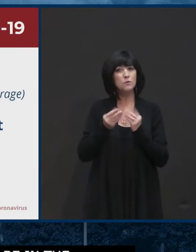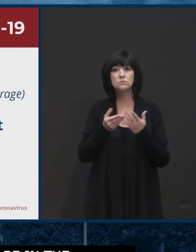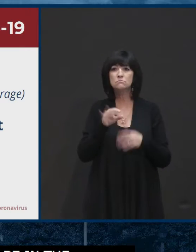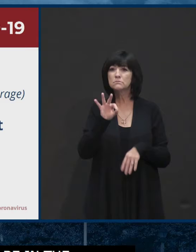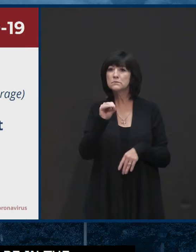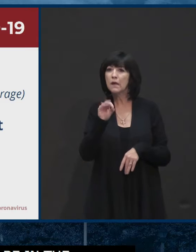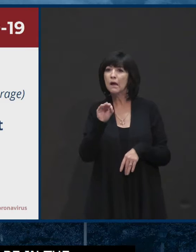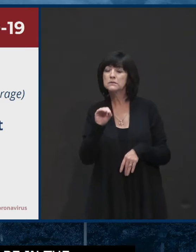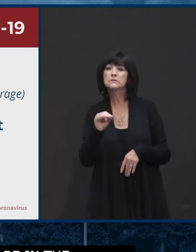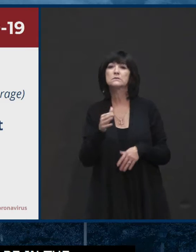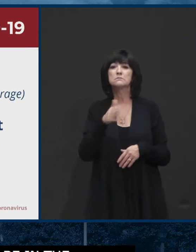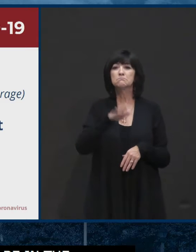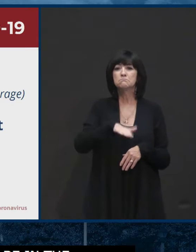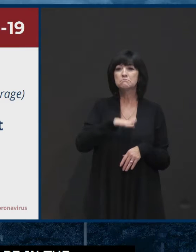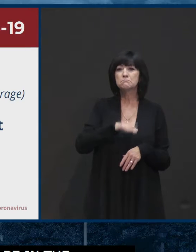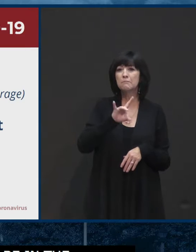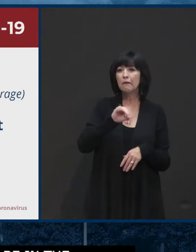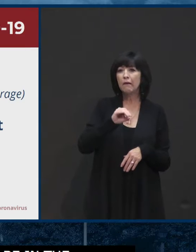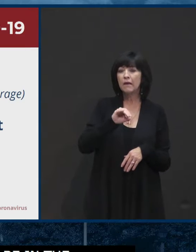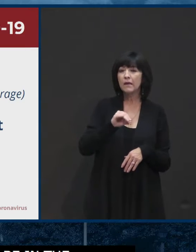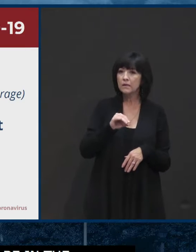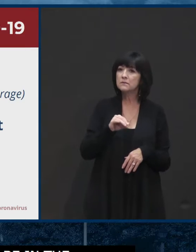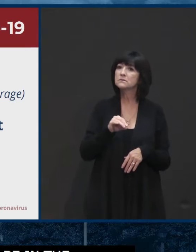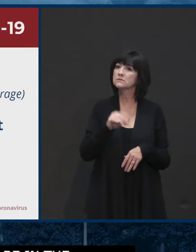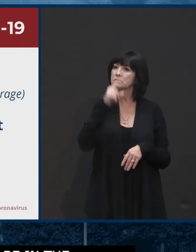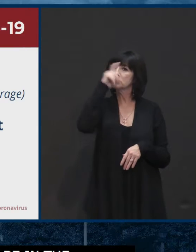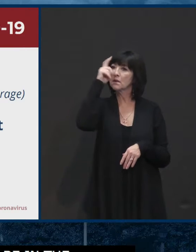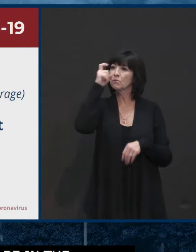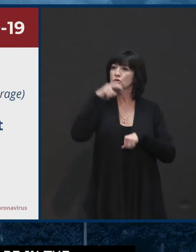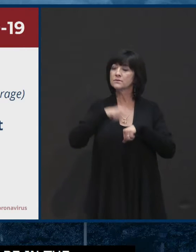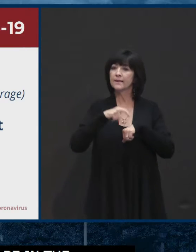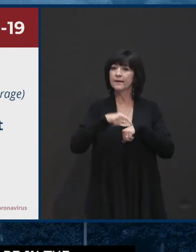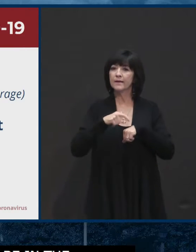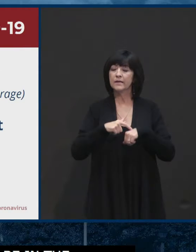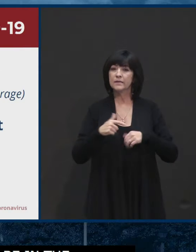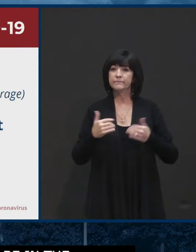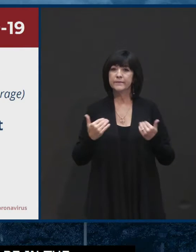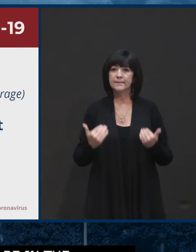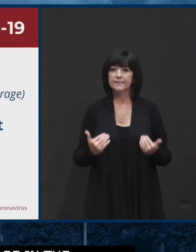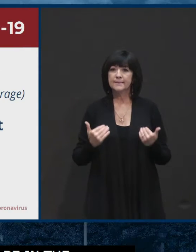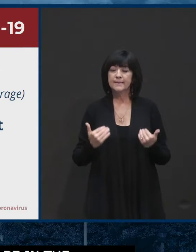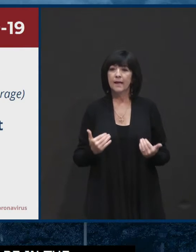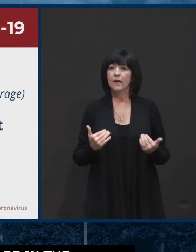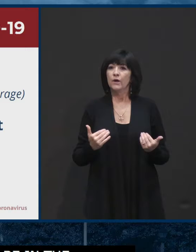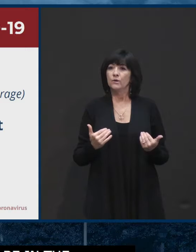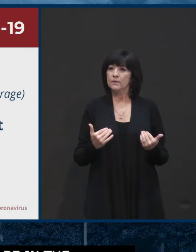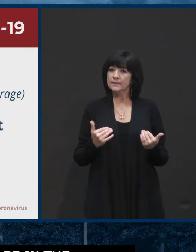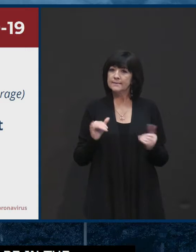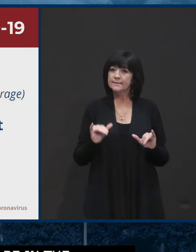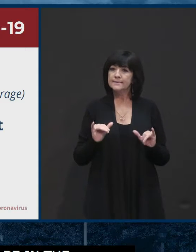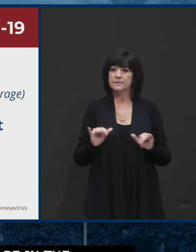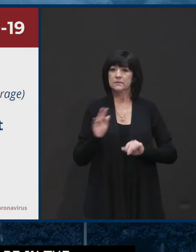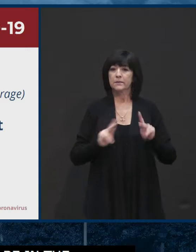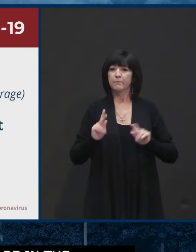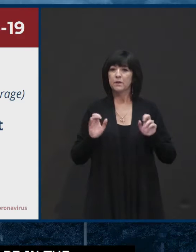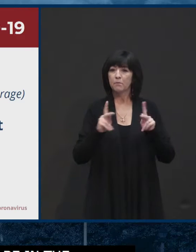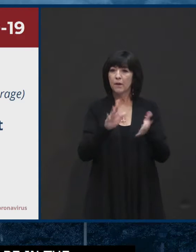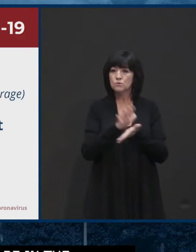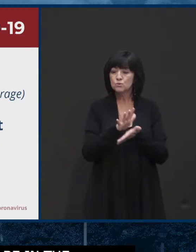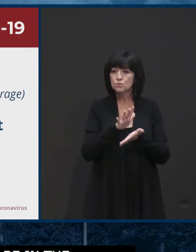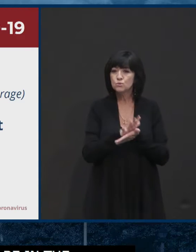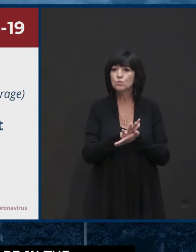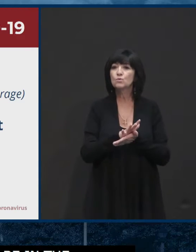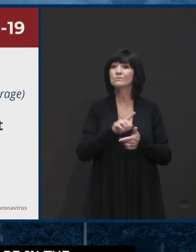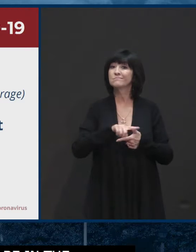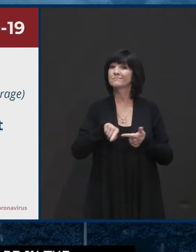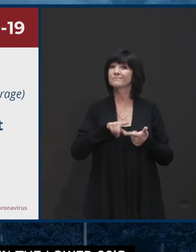80s in the latter parts of the summer. But as activity started to reoccur and people going back to school, starting with their